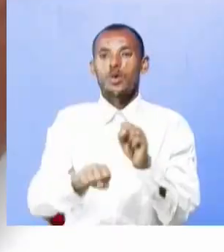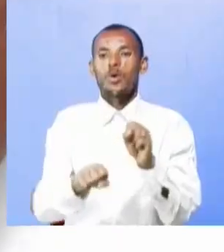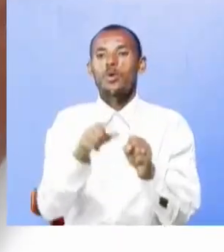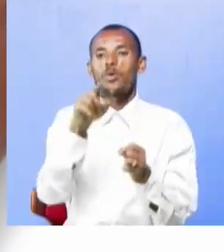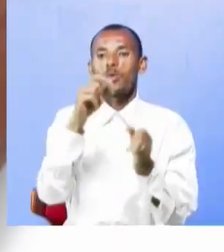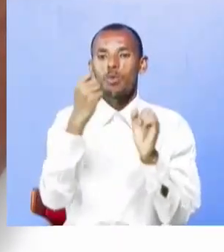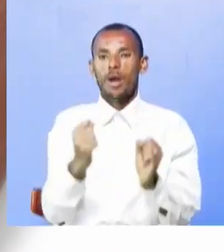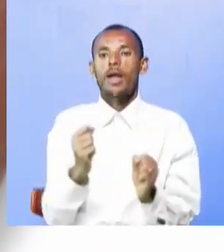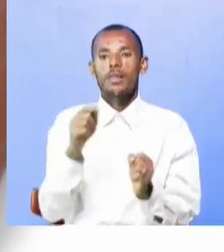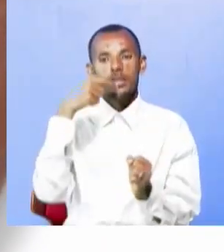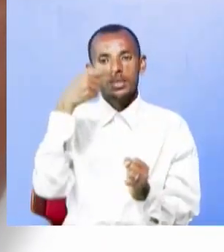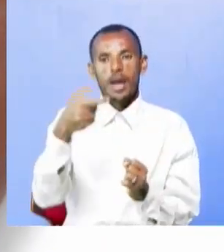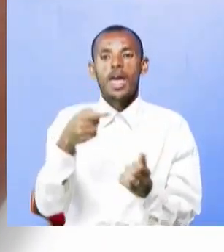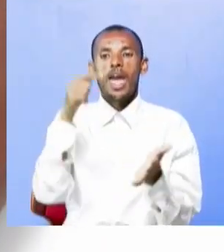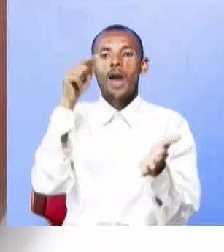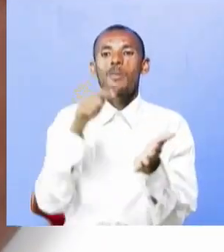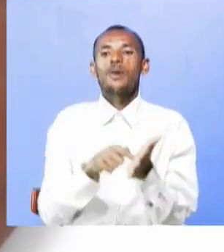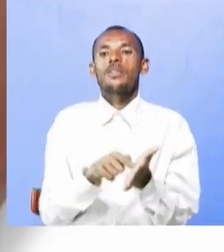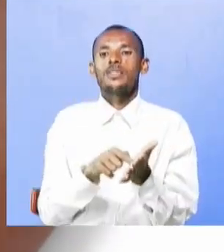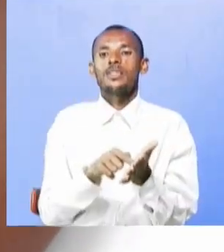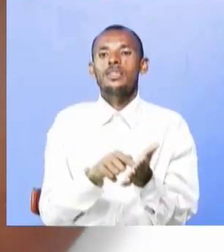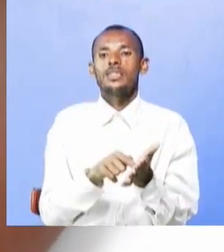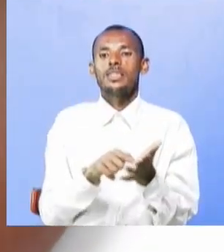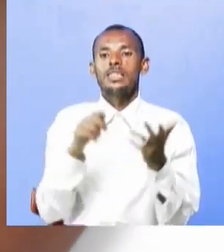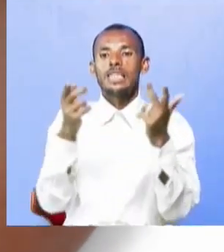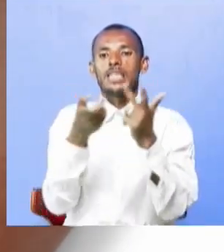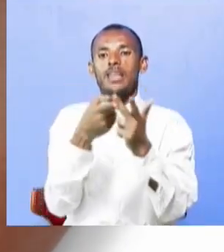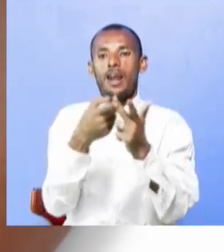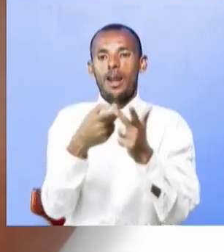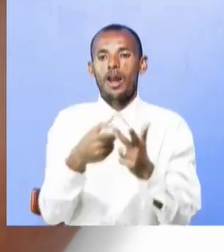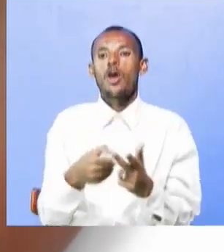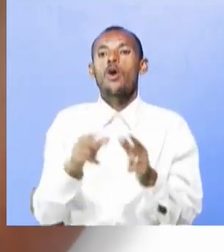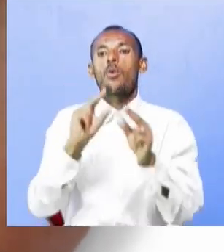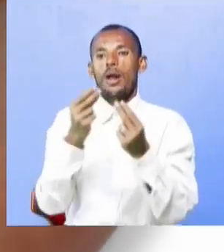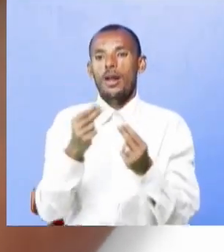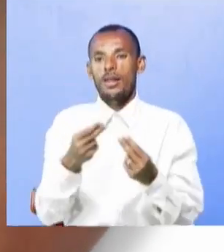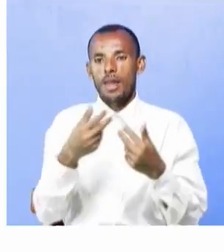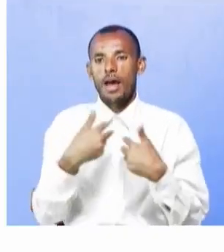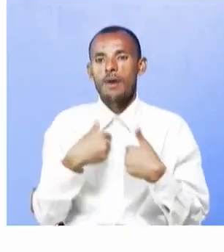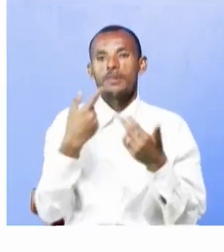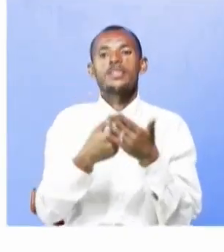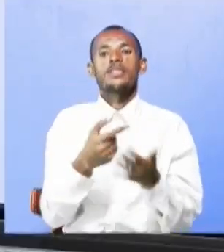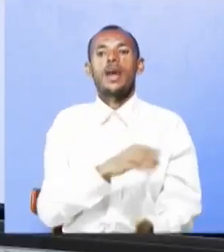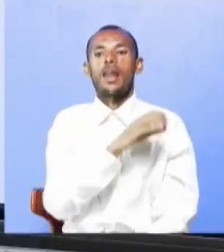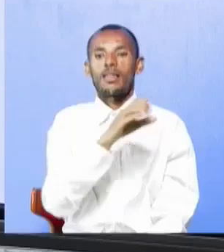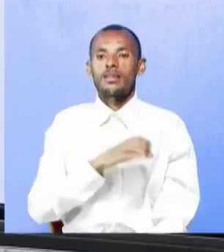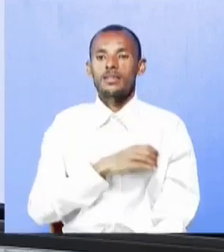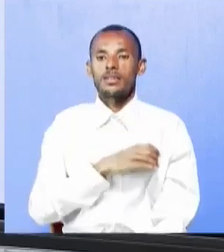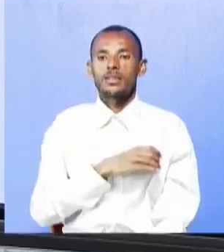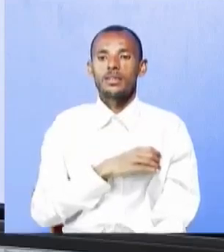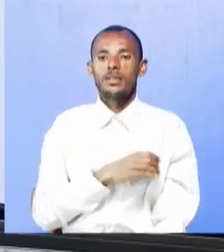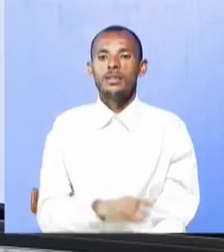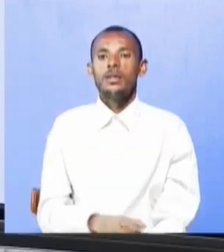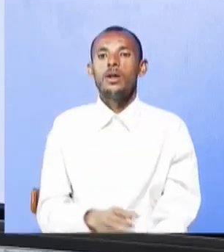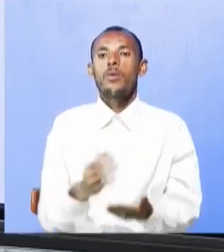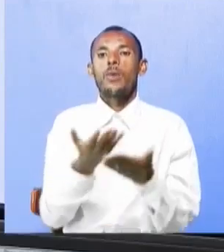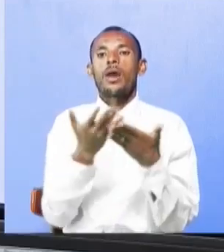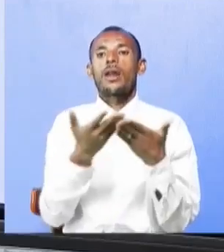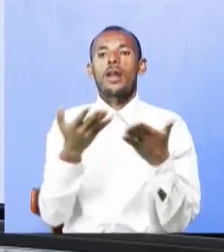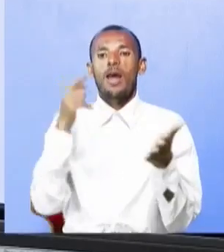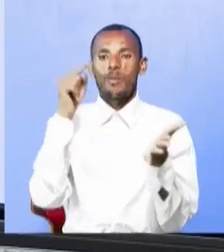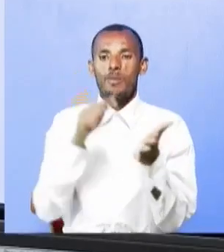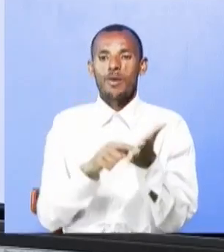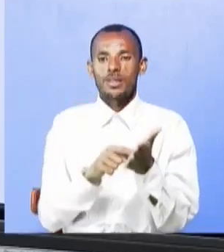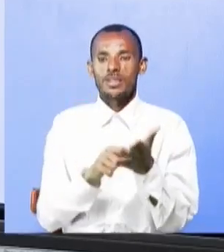can say a point in the third quadrant have these characteristics, whereas a